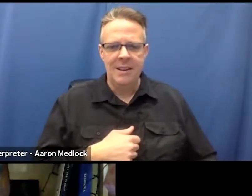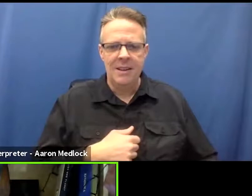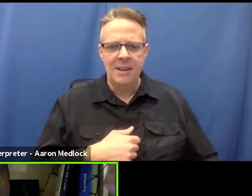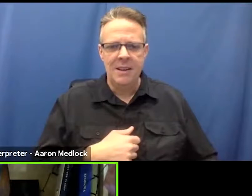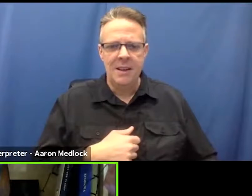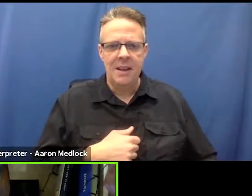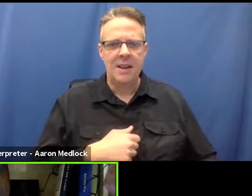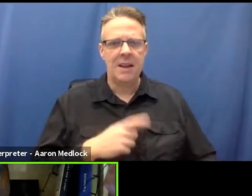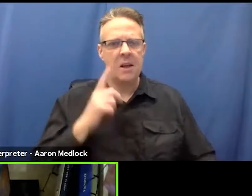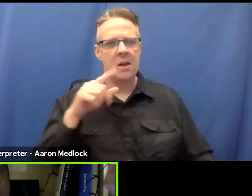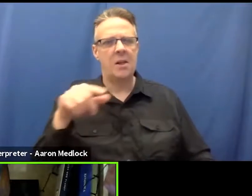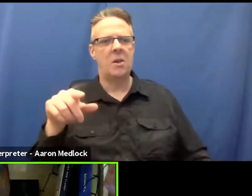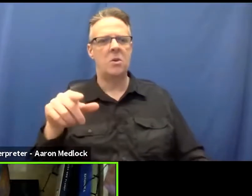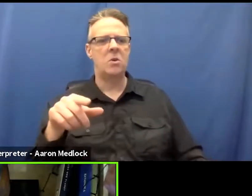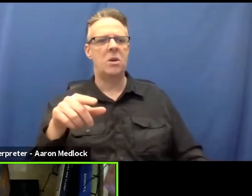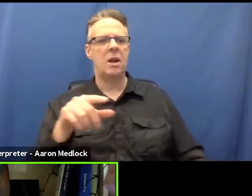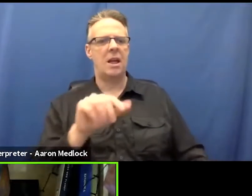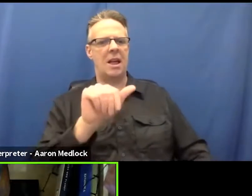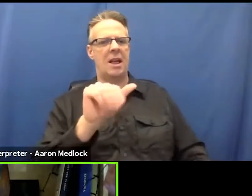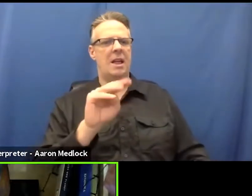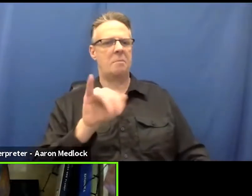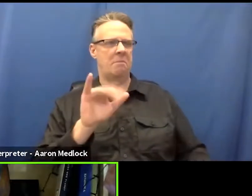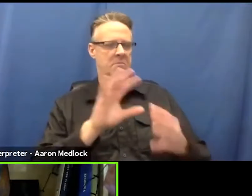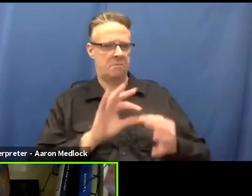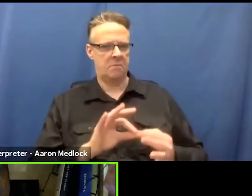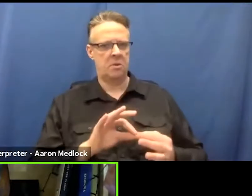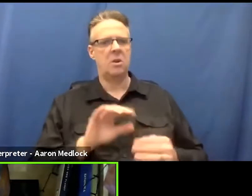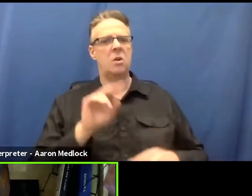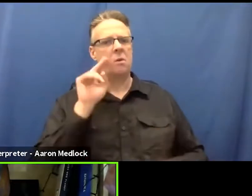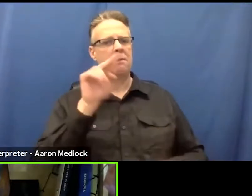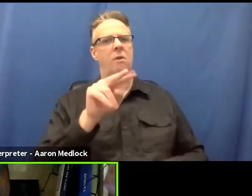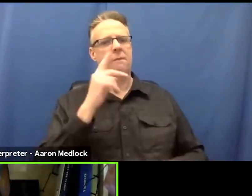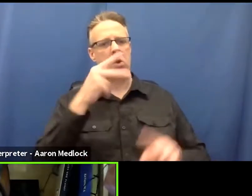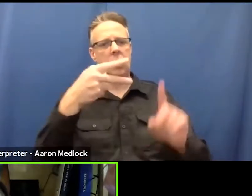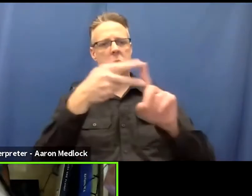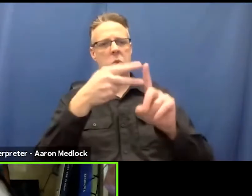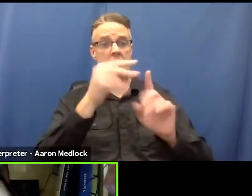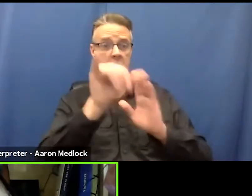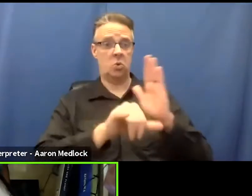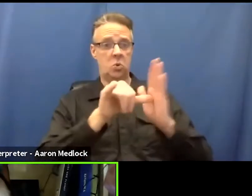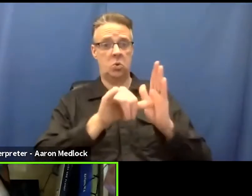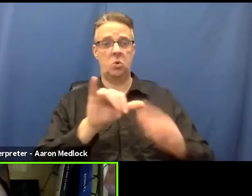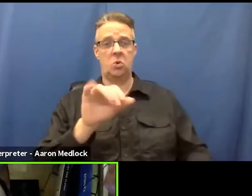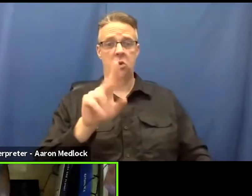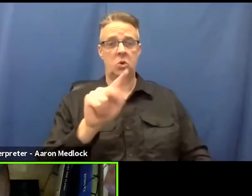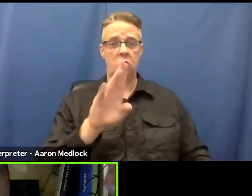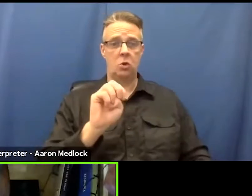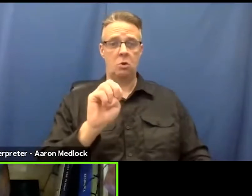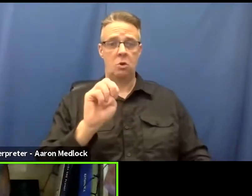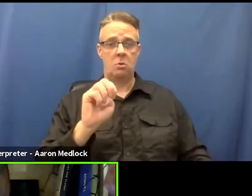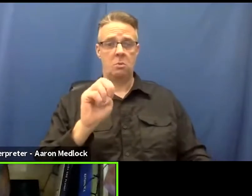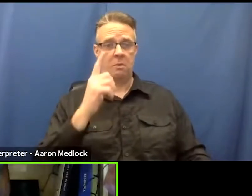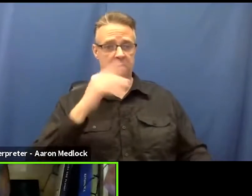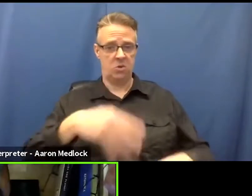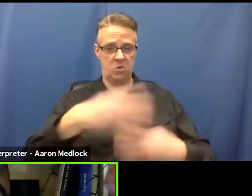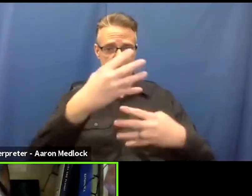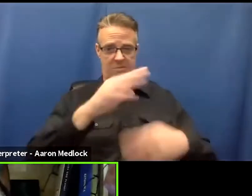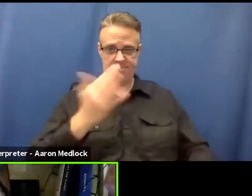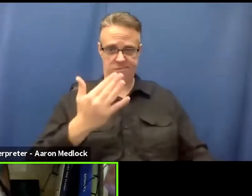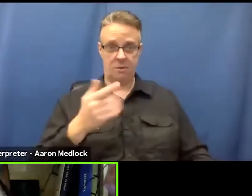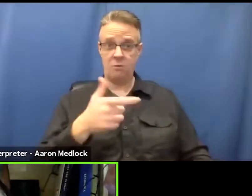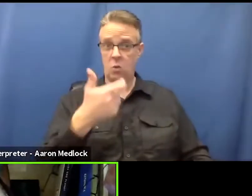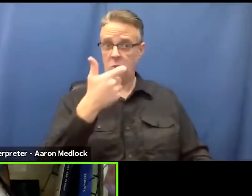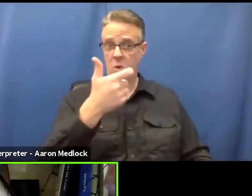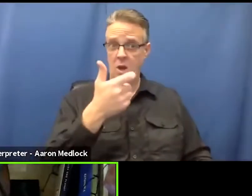say. Yes, so you can go to the YouTube stream, put questions in the YouTube stream, apparently, if you're watching